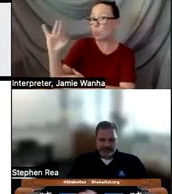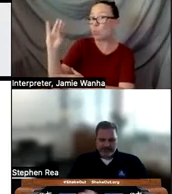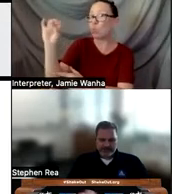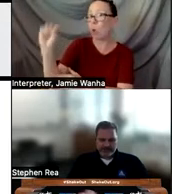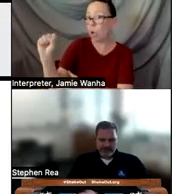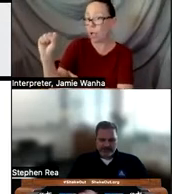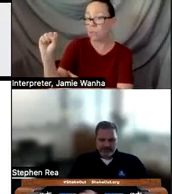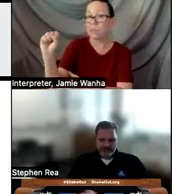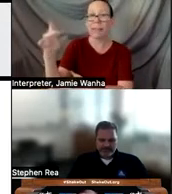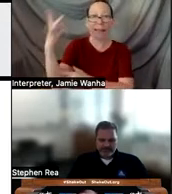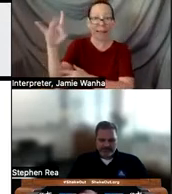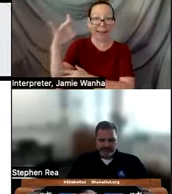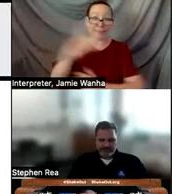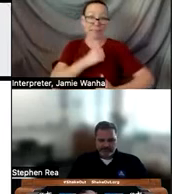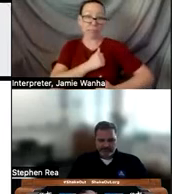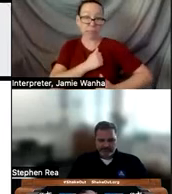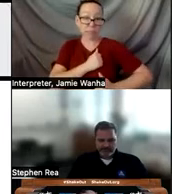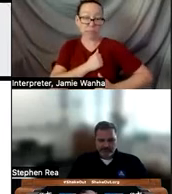course, 3 fault zones.